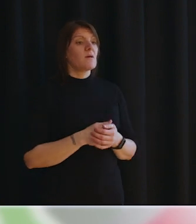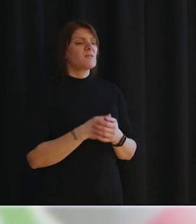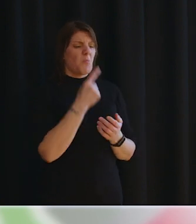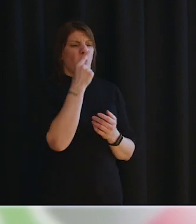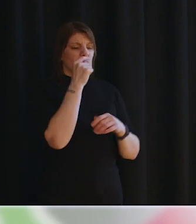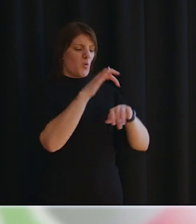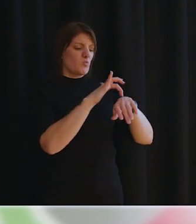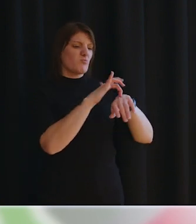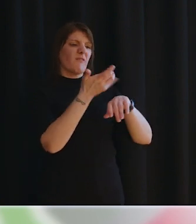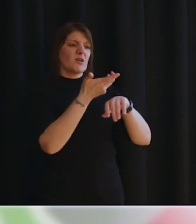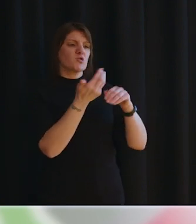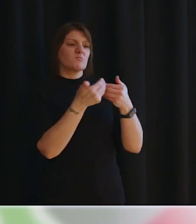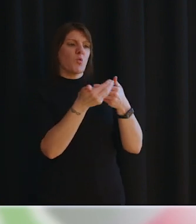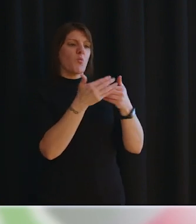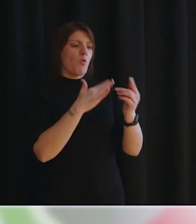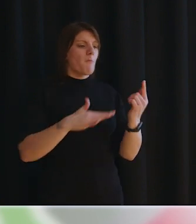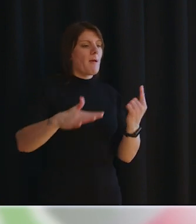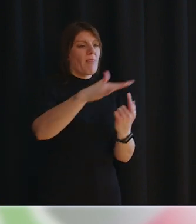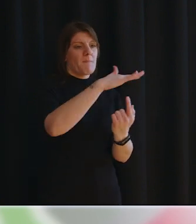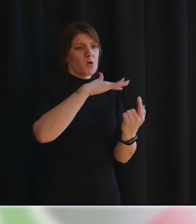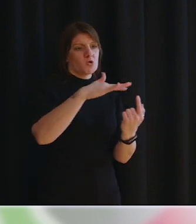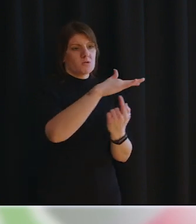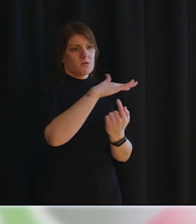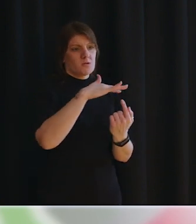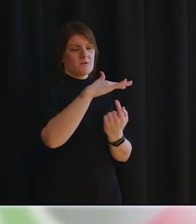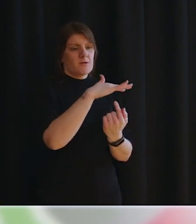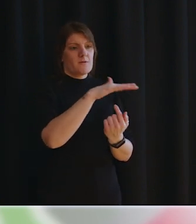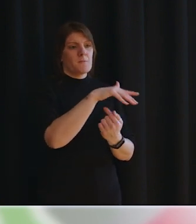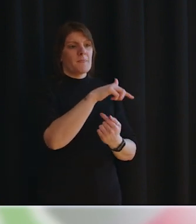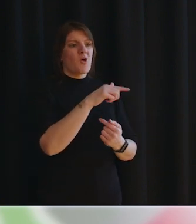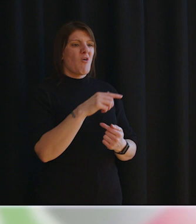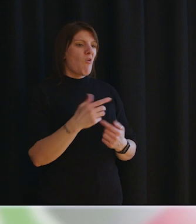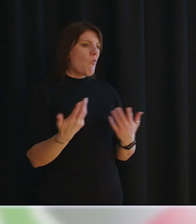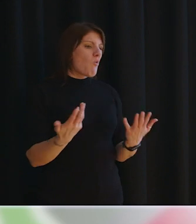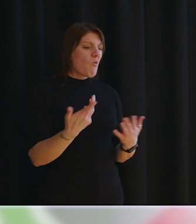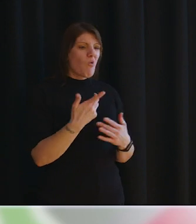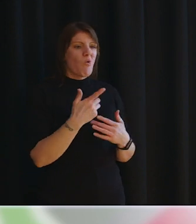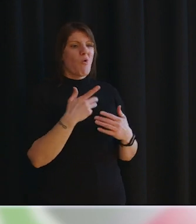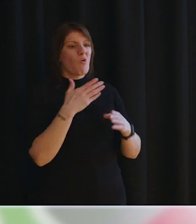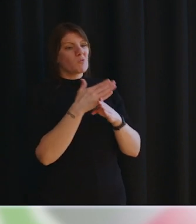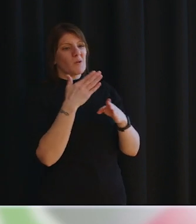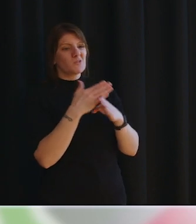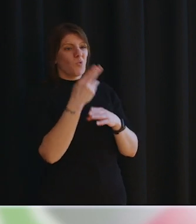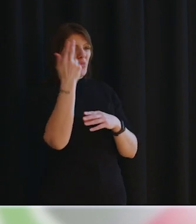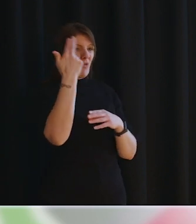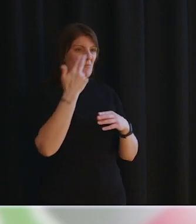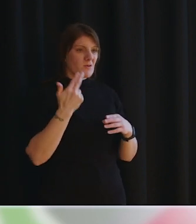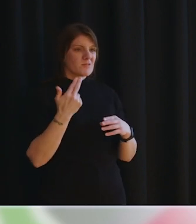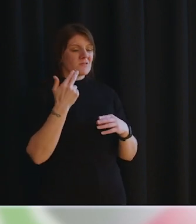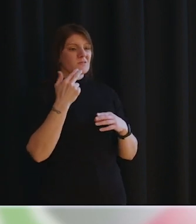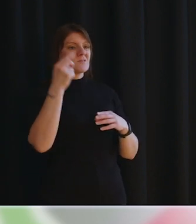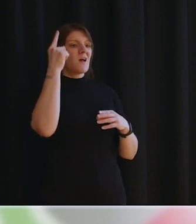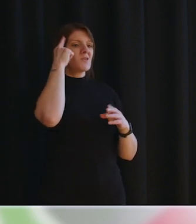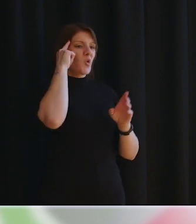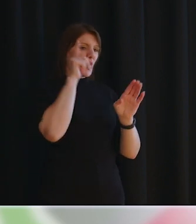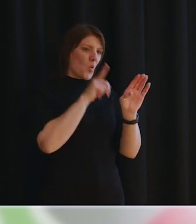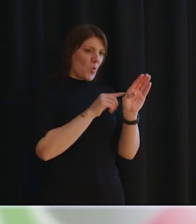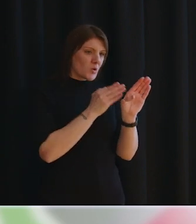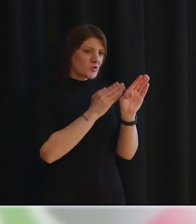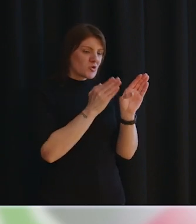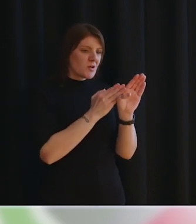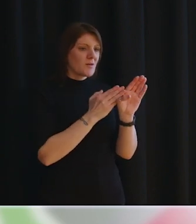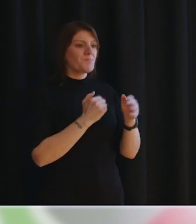that person. So speech and language therapists, occupational therapists, educational psychology. And in practice,